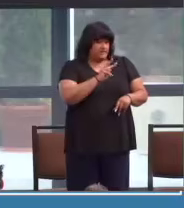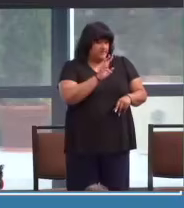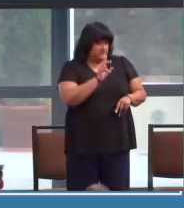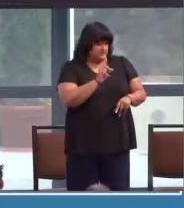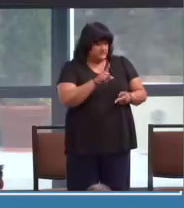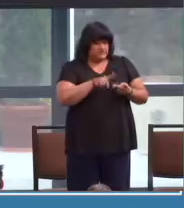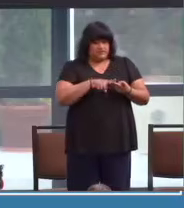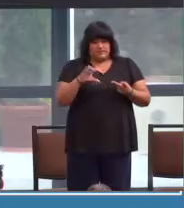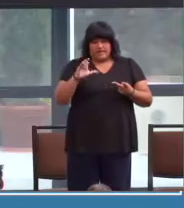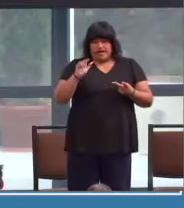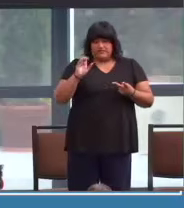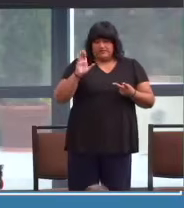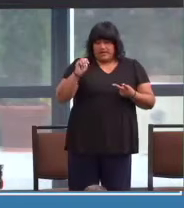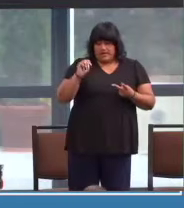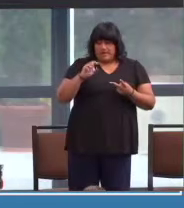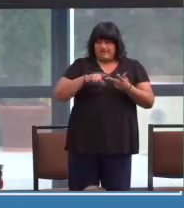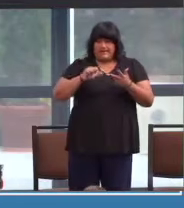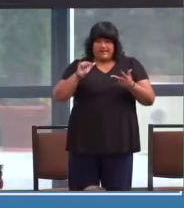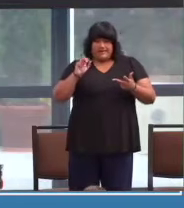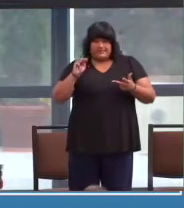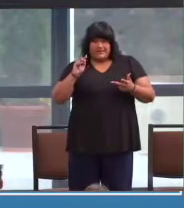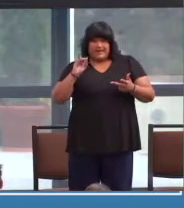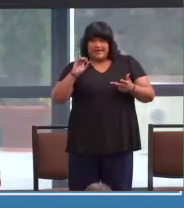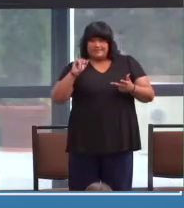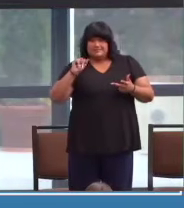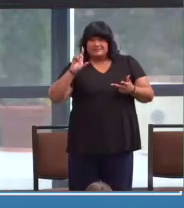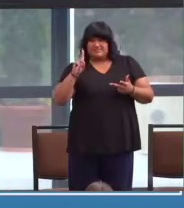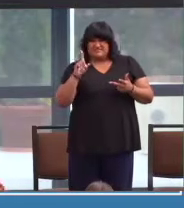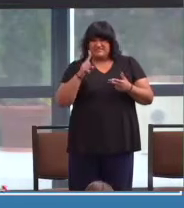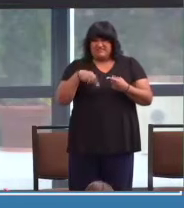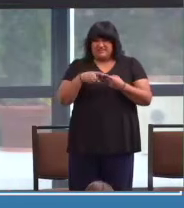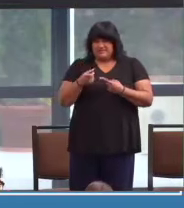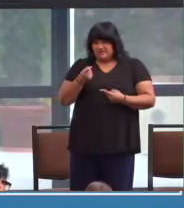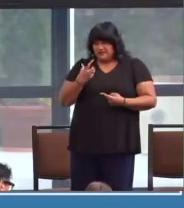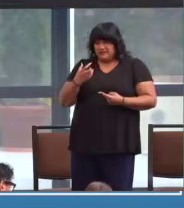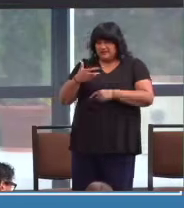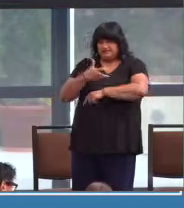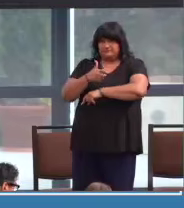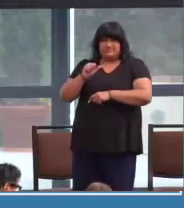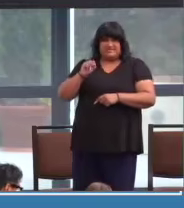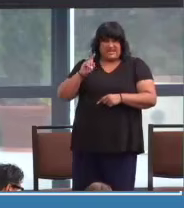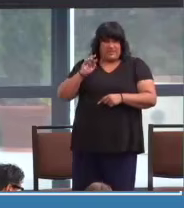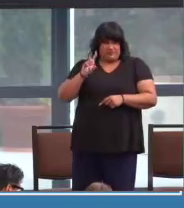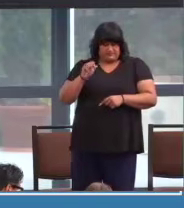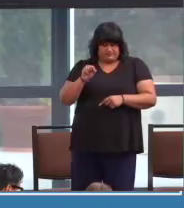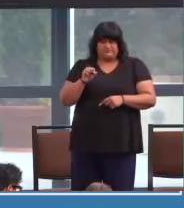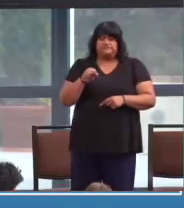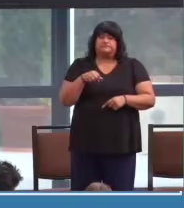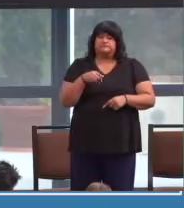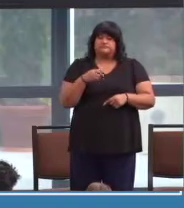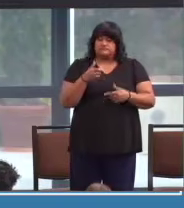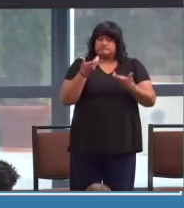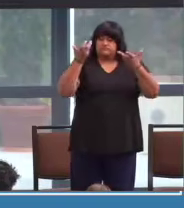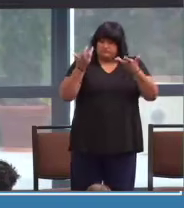calcium or antacids when they're on steroids for protection. That could be that you could look at it that way as well. And once you do get